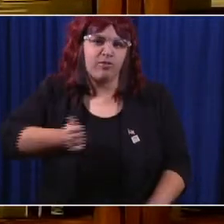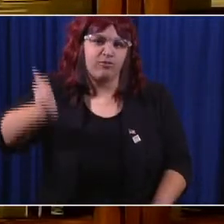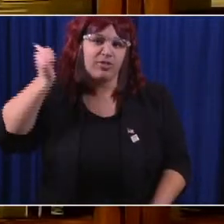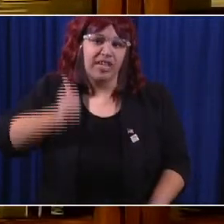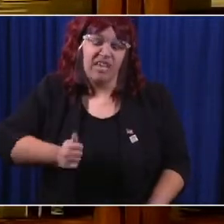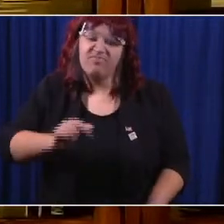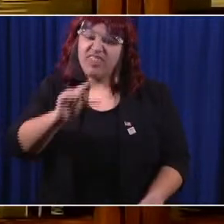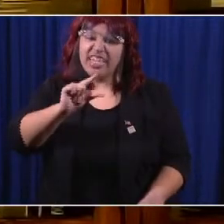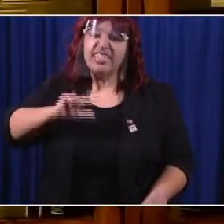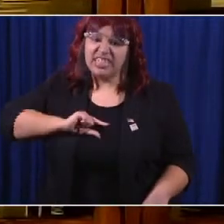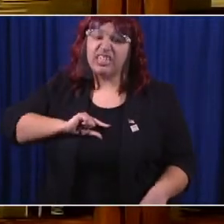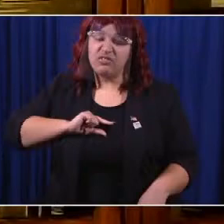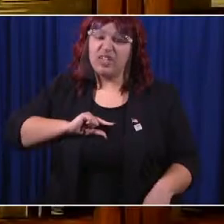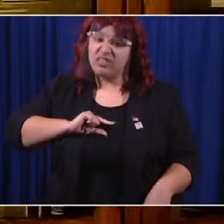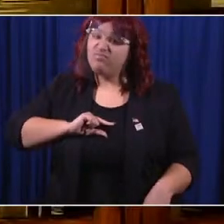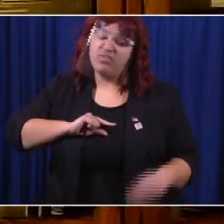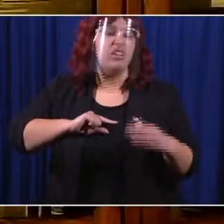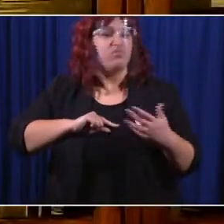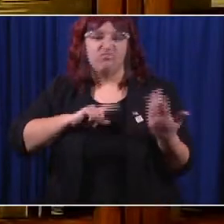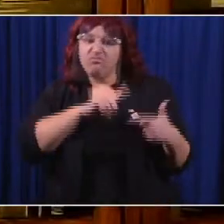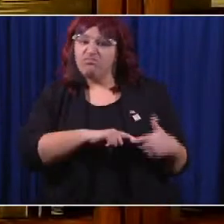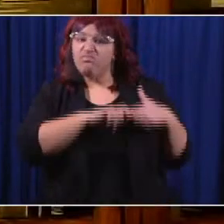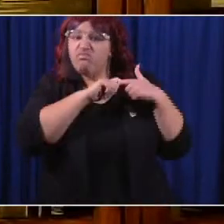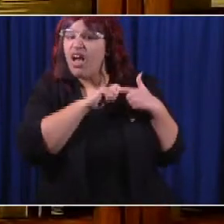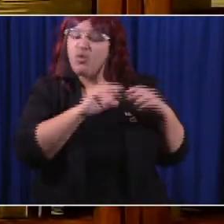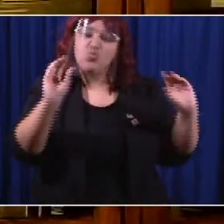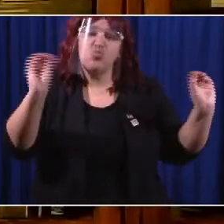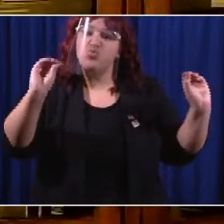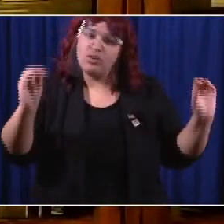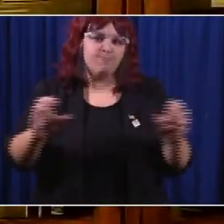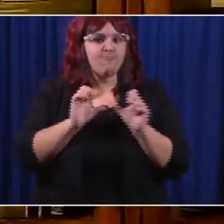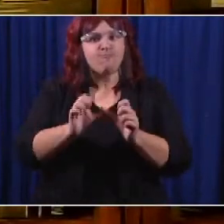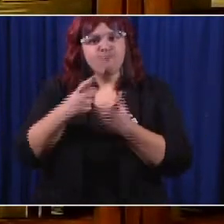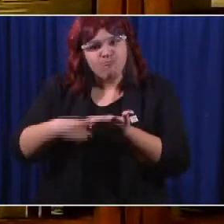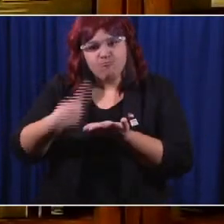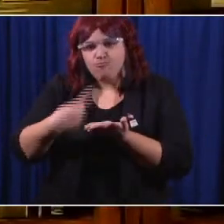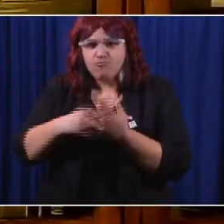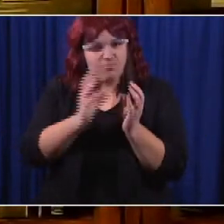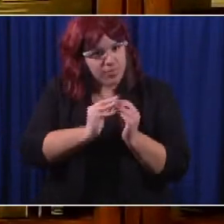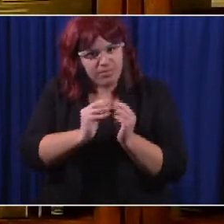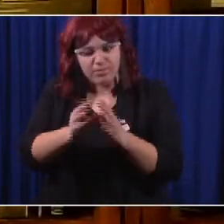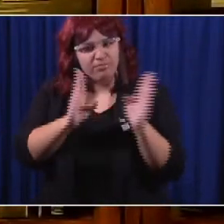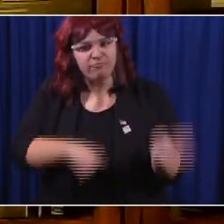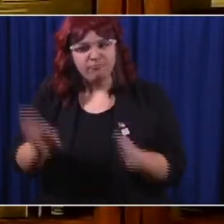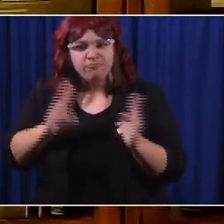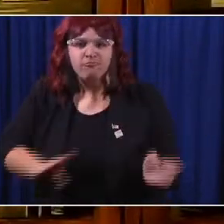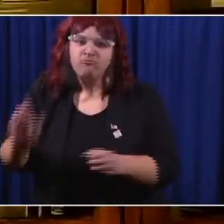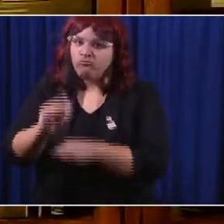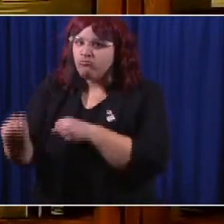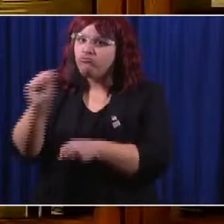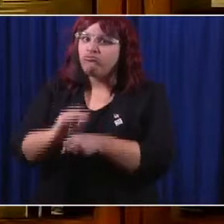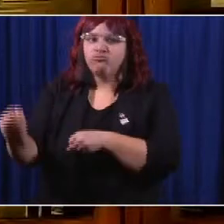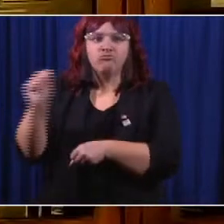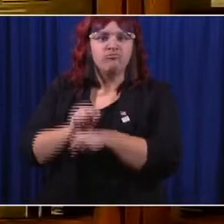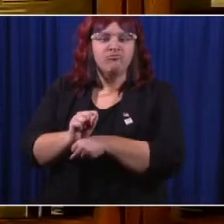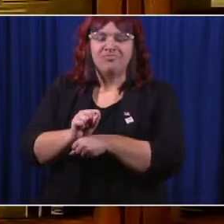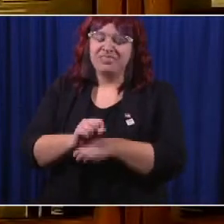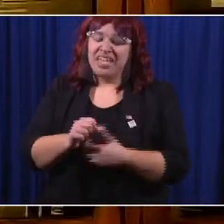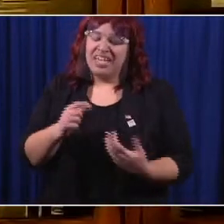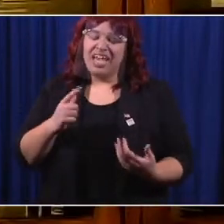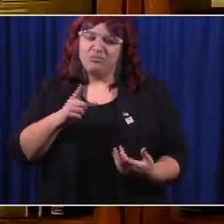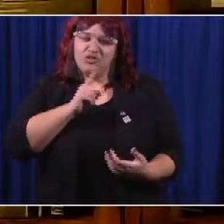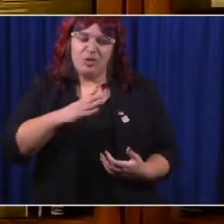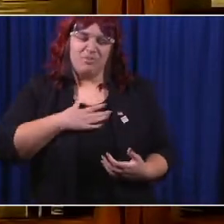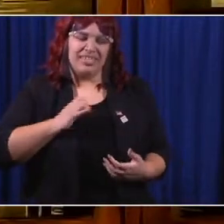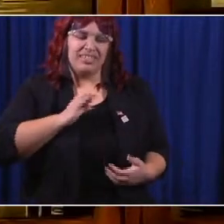colleagues reminded me, COVID doesn't take a vacation day. So we were doing those all through the weekend. What we've continued to see